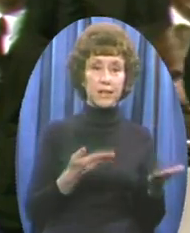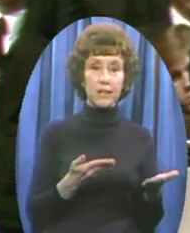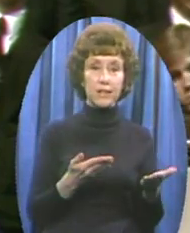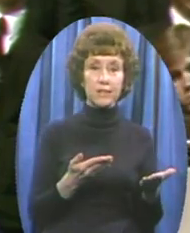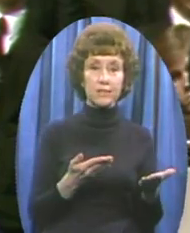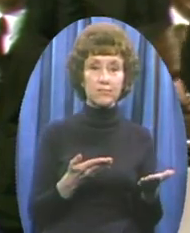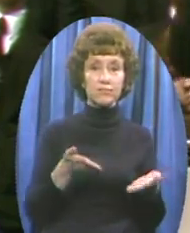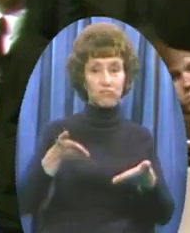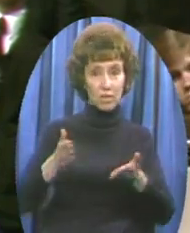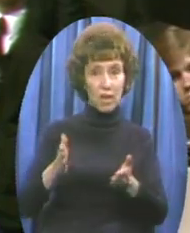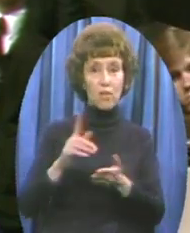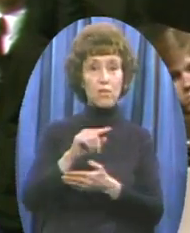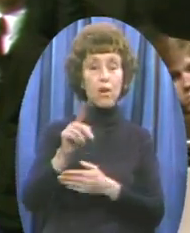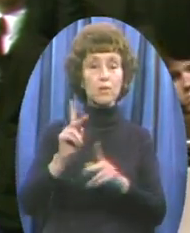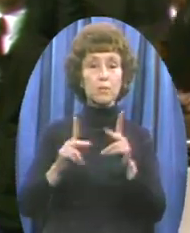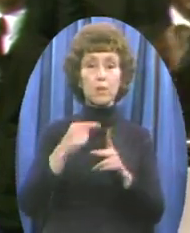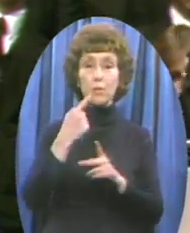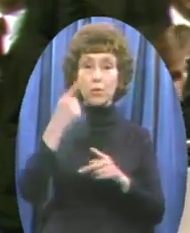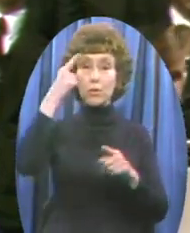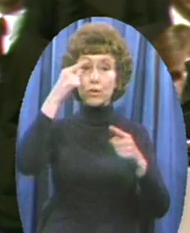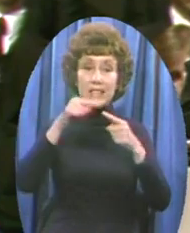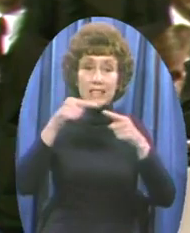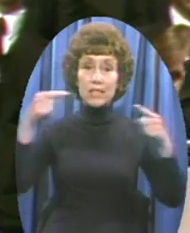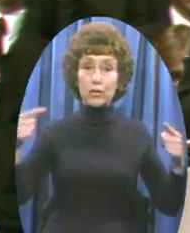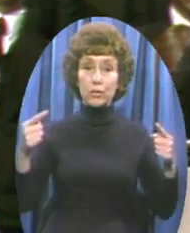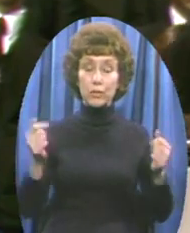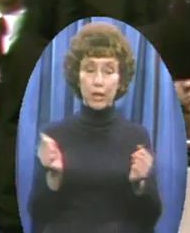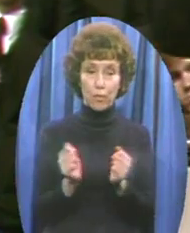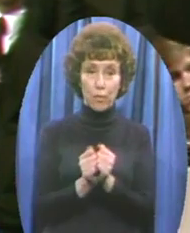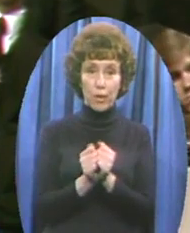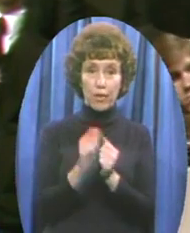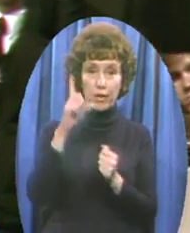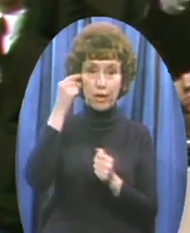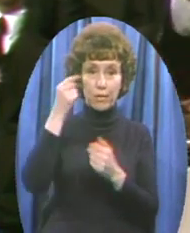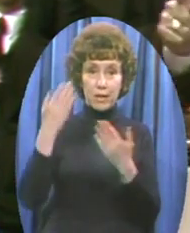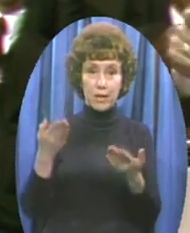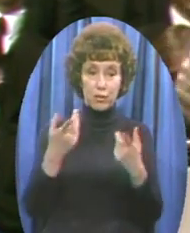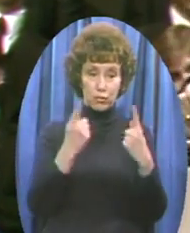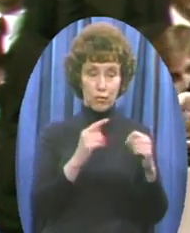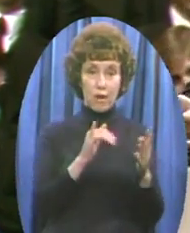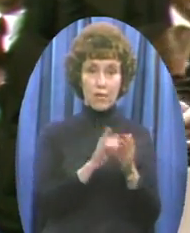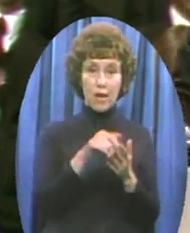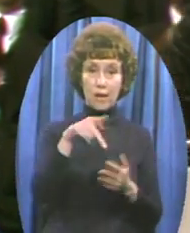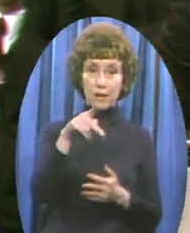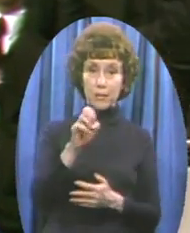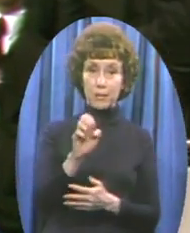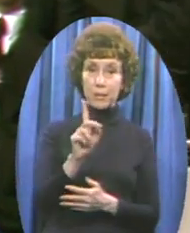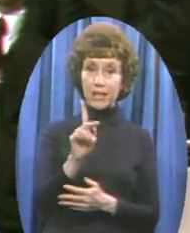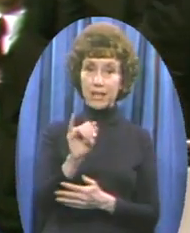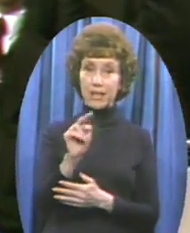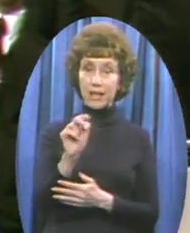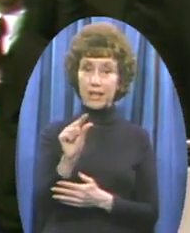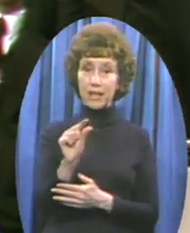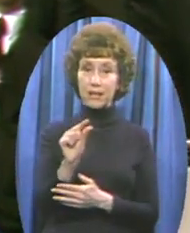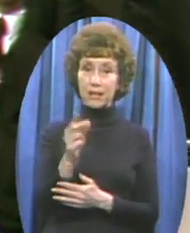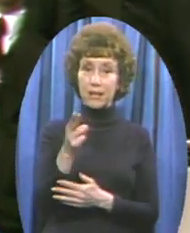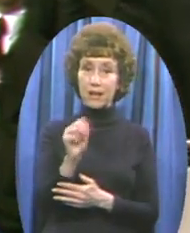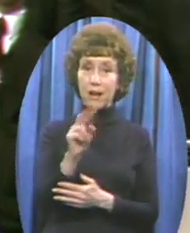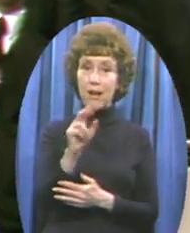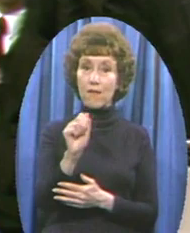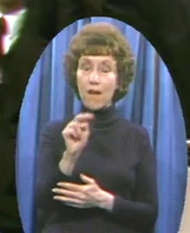you let those persons who disagree with government here try that in Peking, Havana, Moscow. The earth will swallow